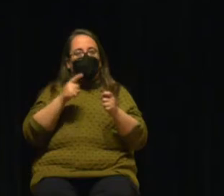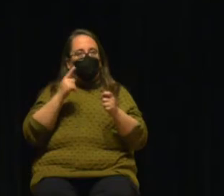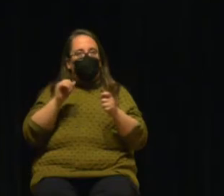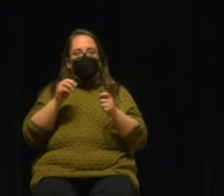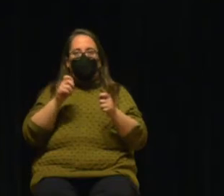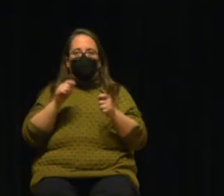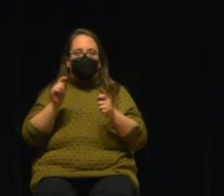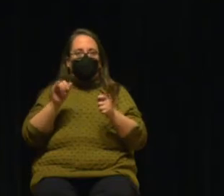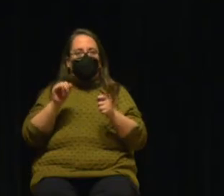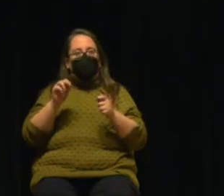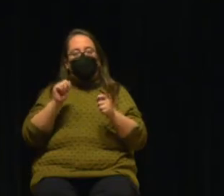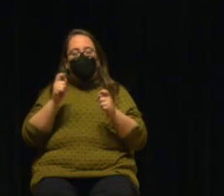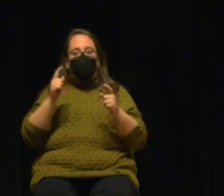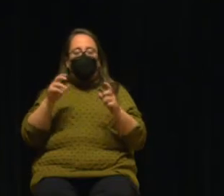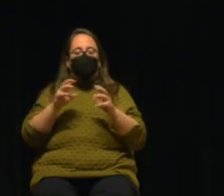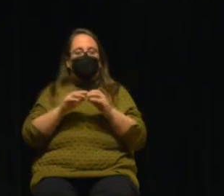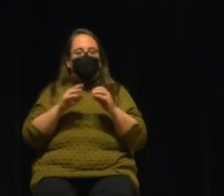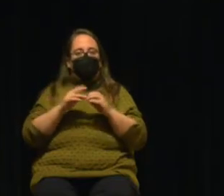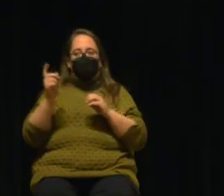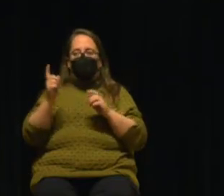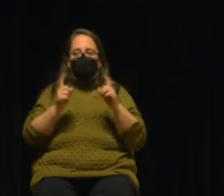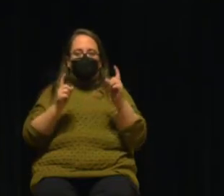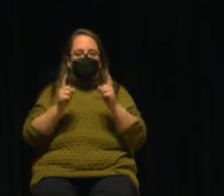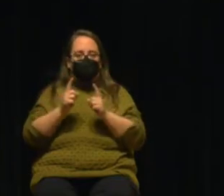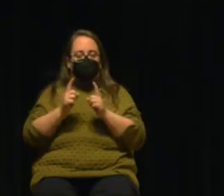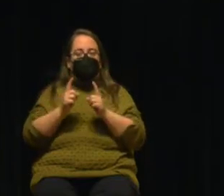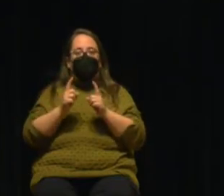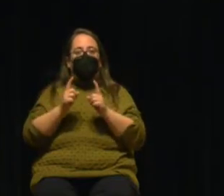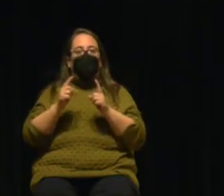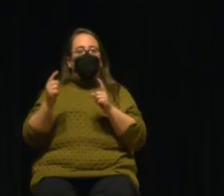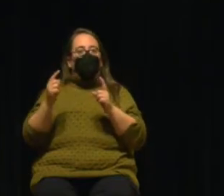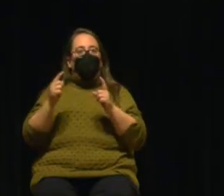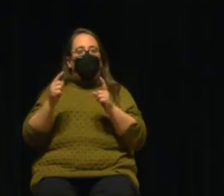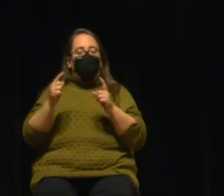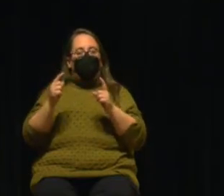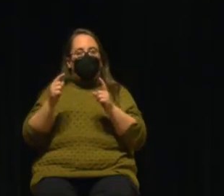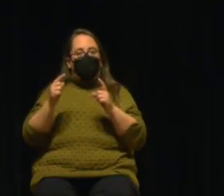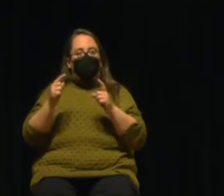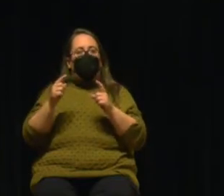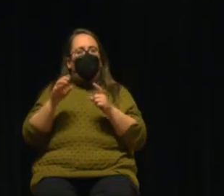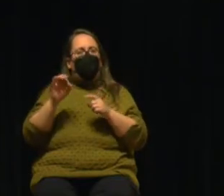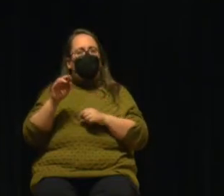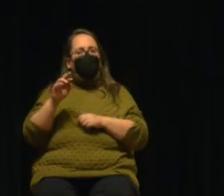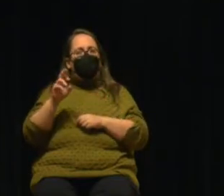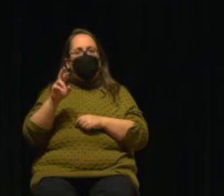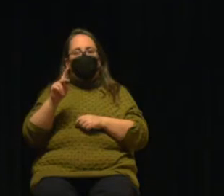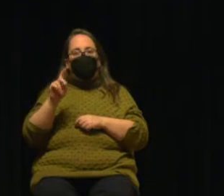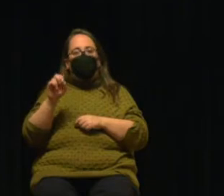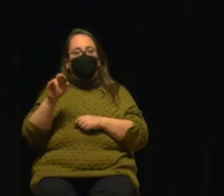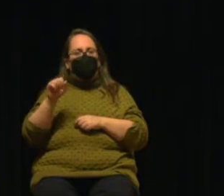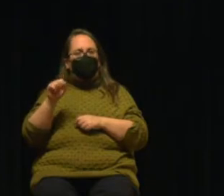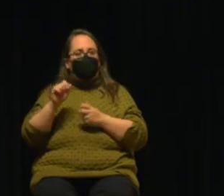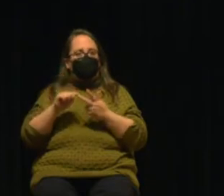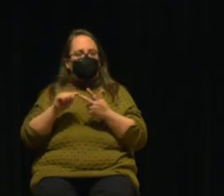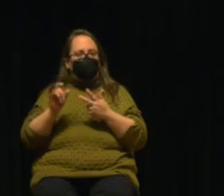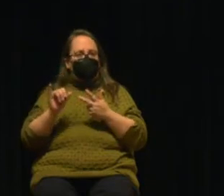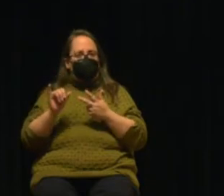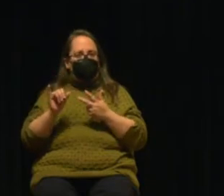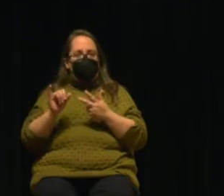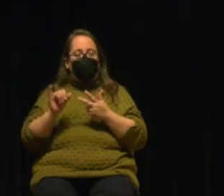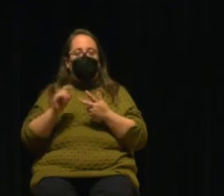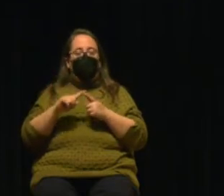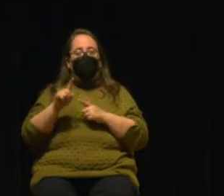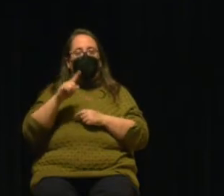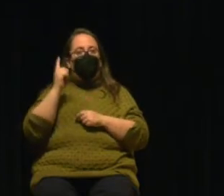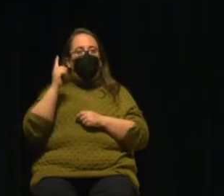And so there's this famous meeting where he comes to Philadelphia. Frederick Douglass is there. He's not a Philadelphian, but mostly it's the kind of